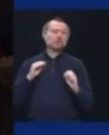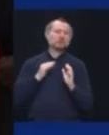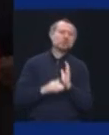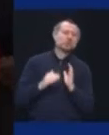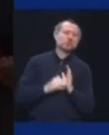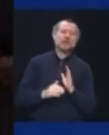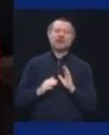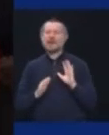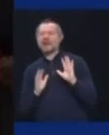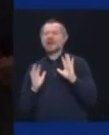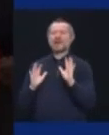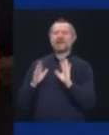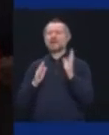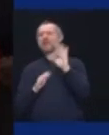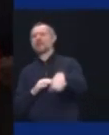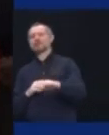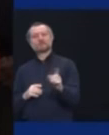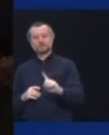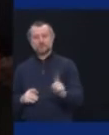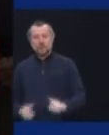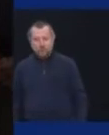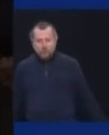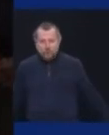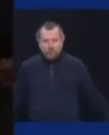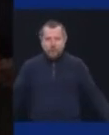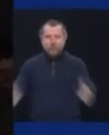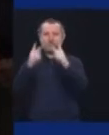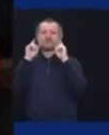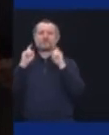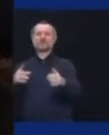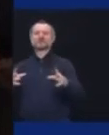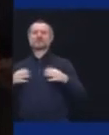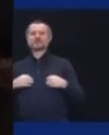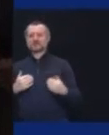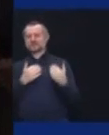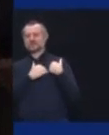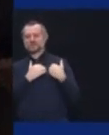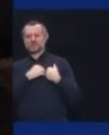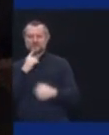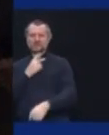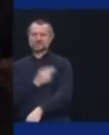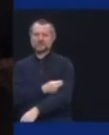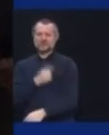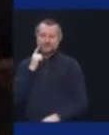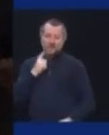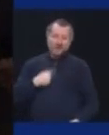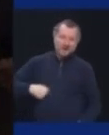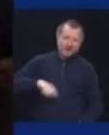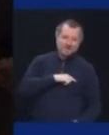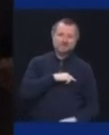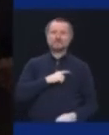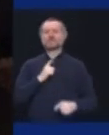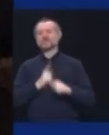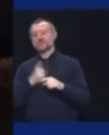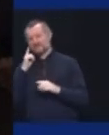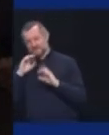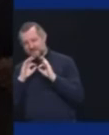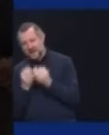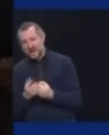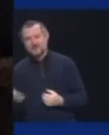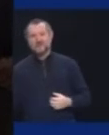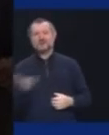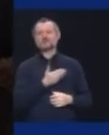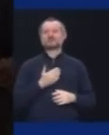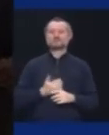all. We all need to do our part, not just for ourselves, but for our families, for